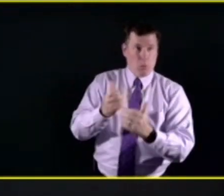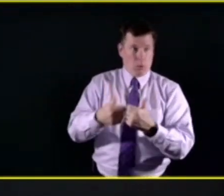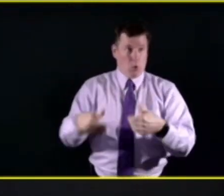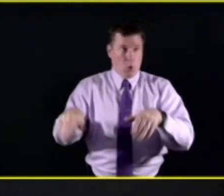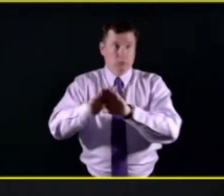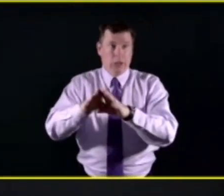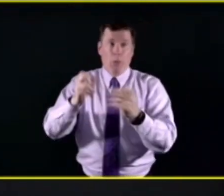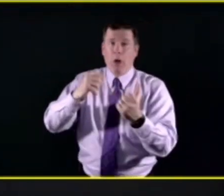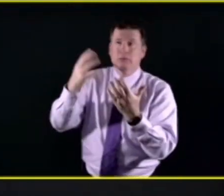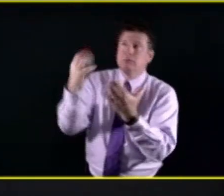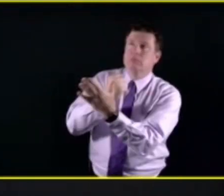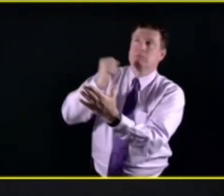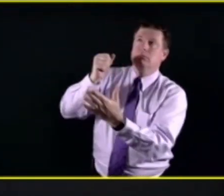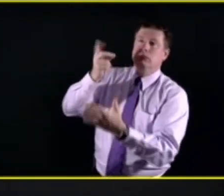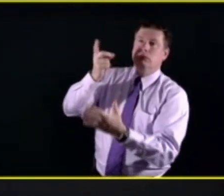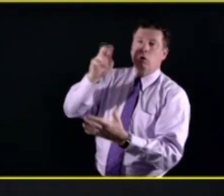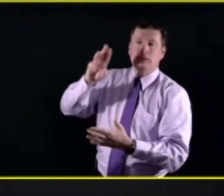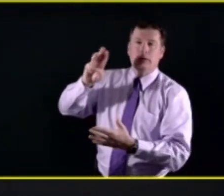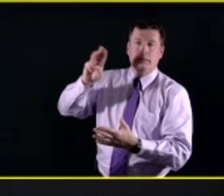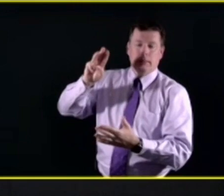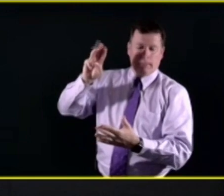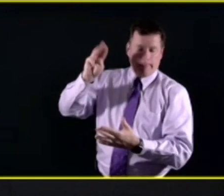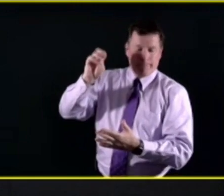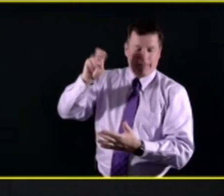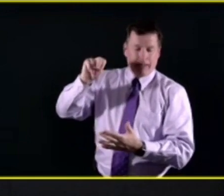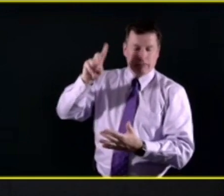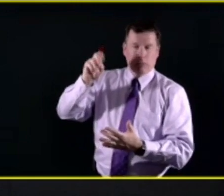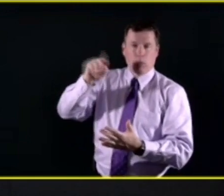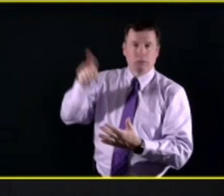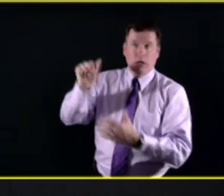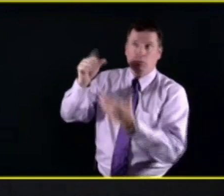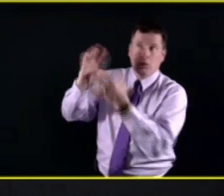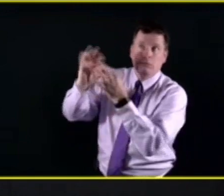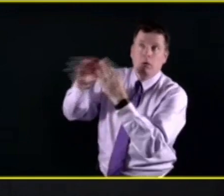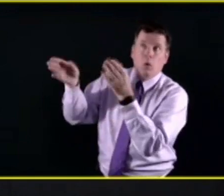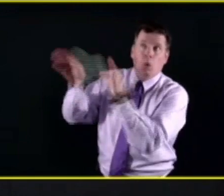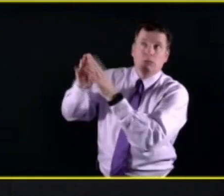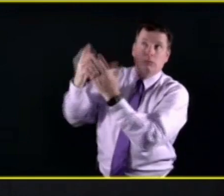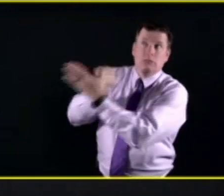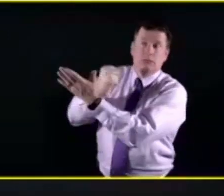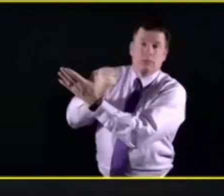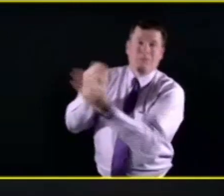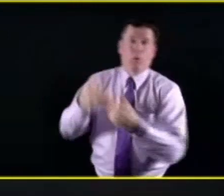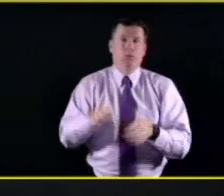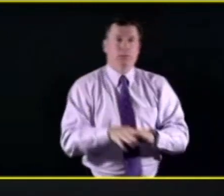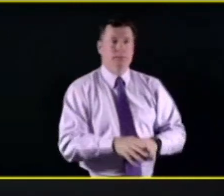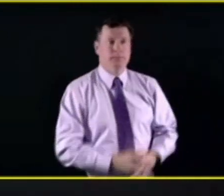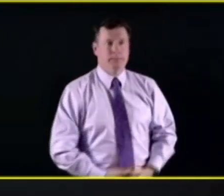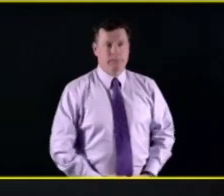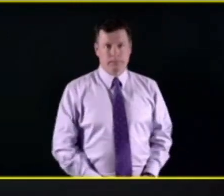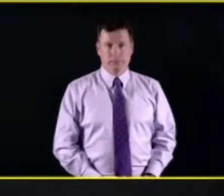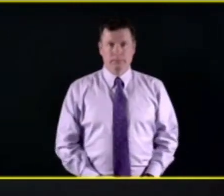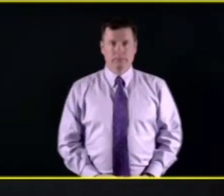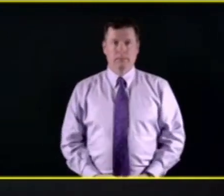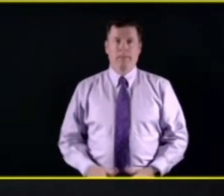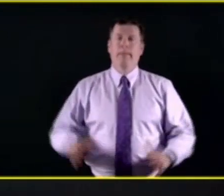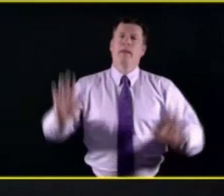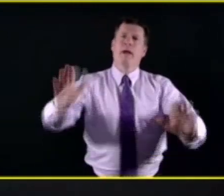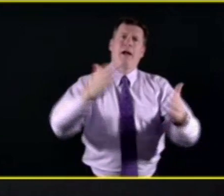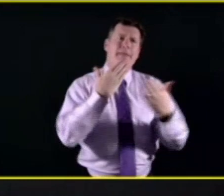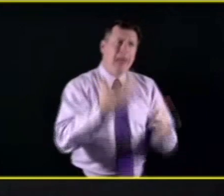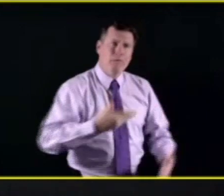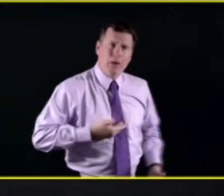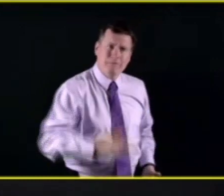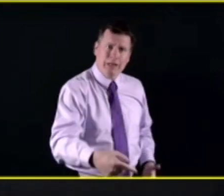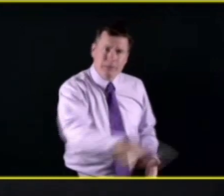trial or COVID-19 in the community. Well, thank you very much for inviting me. And again, thank you to Dr. Walsh and Dr. Falzi for your leadership